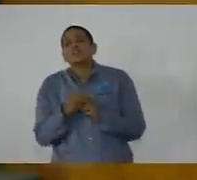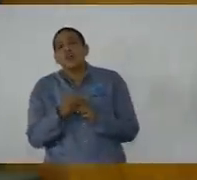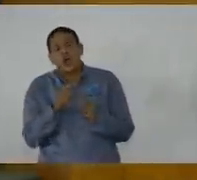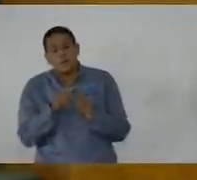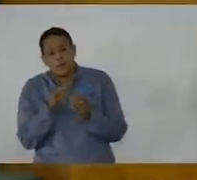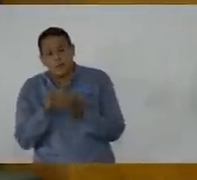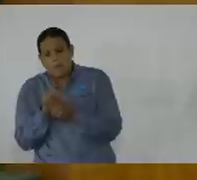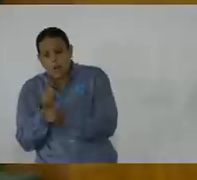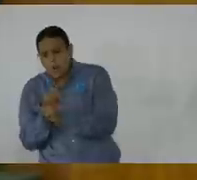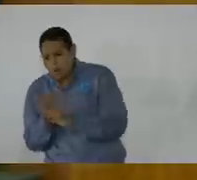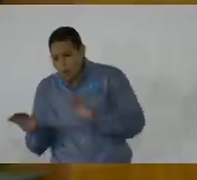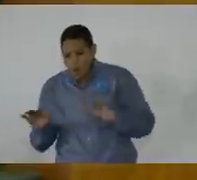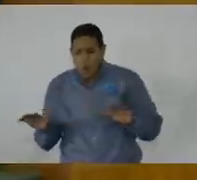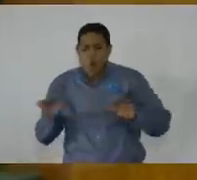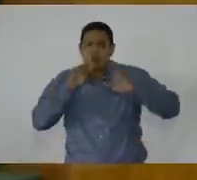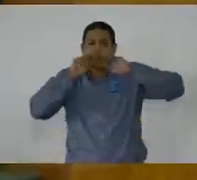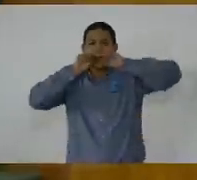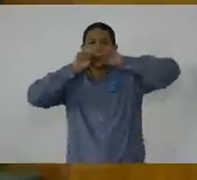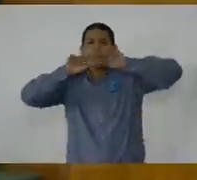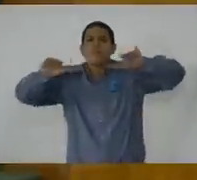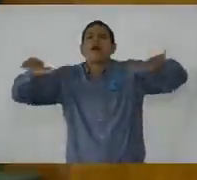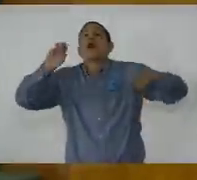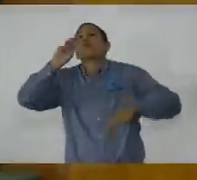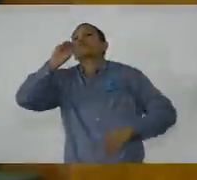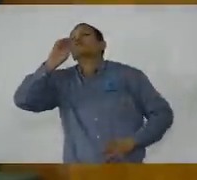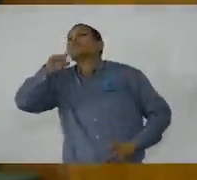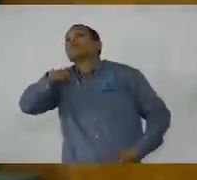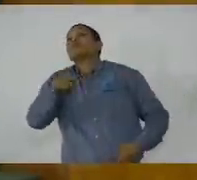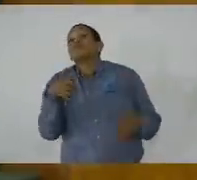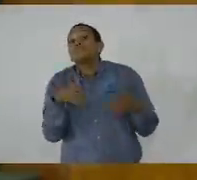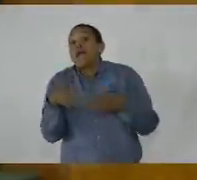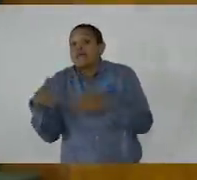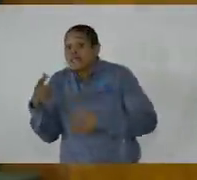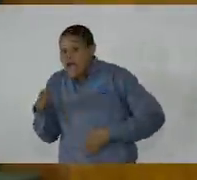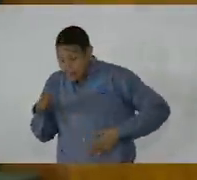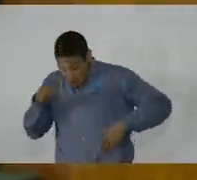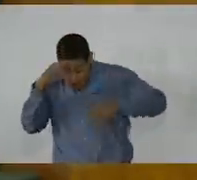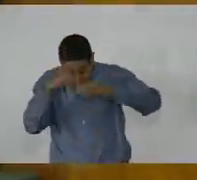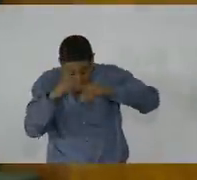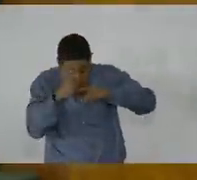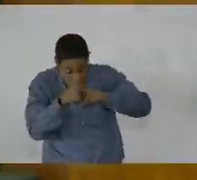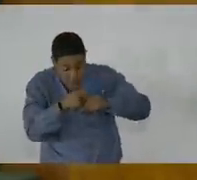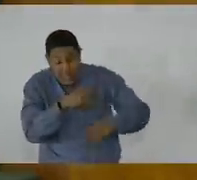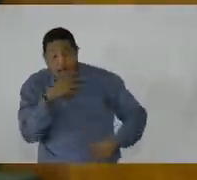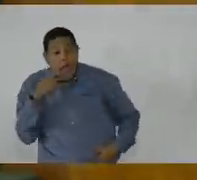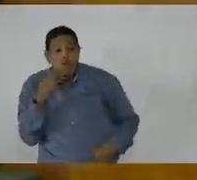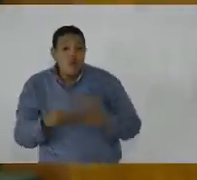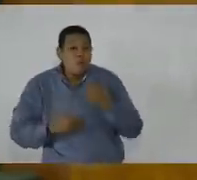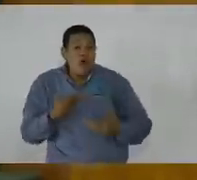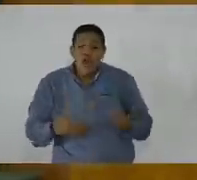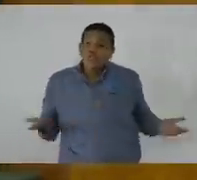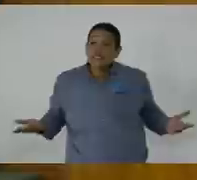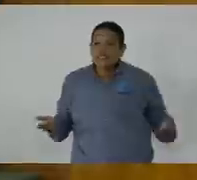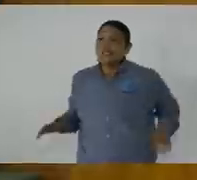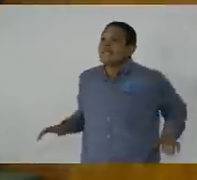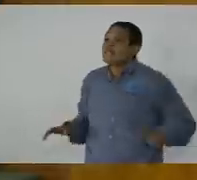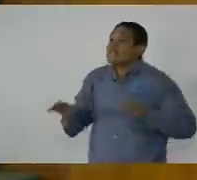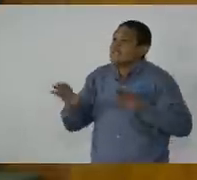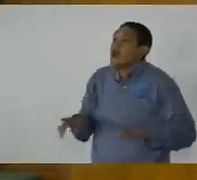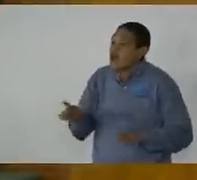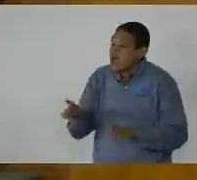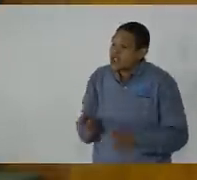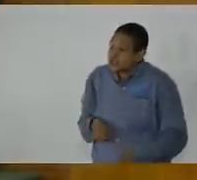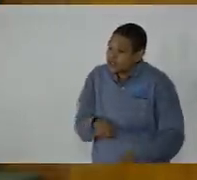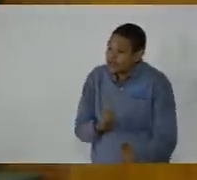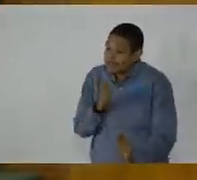medium-term loans were dispersed to the MSME sectors, including agro-processing, manufacturing, bauxite